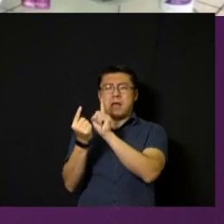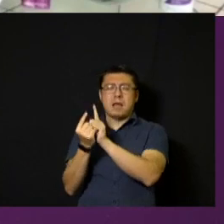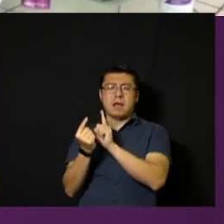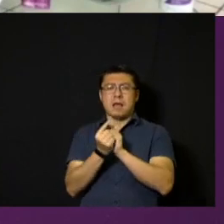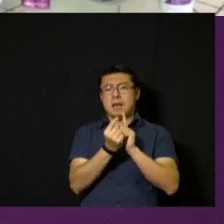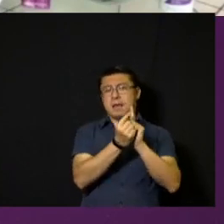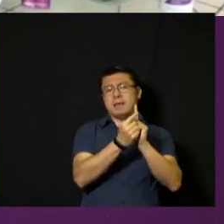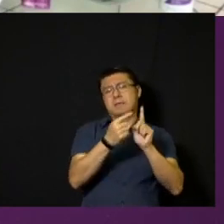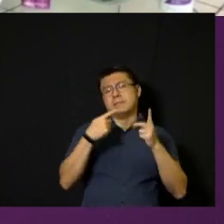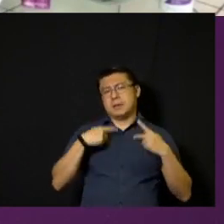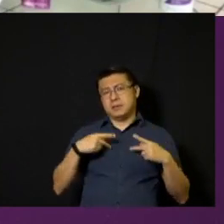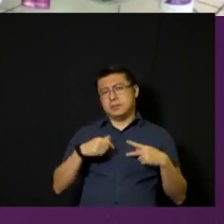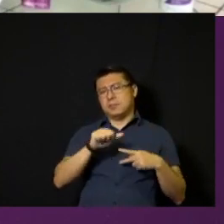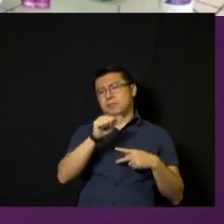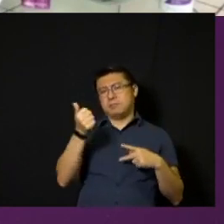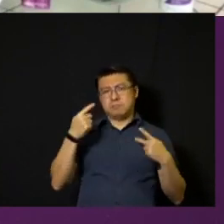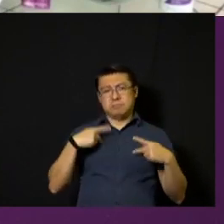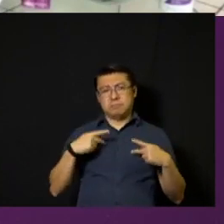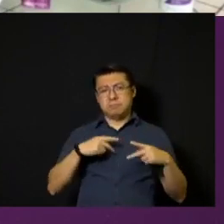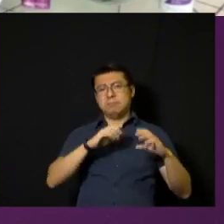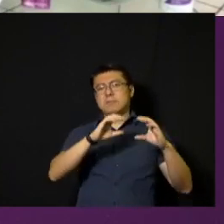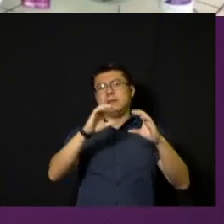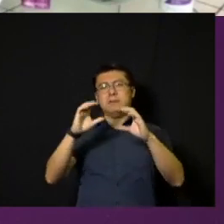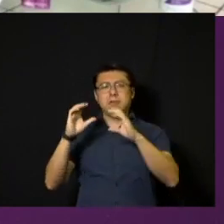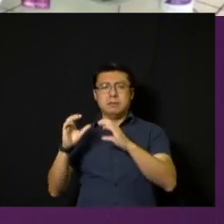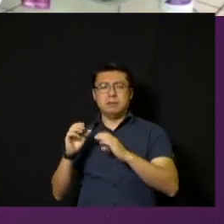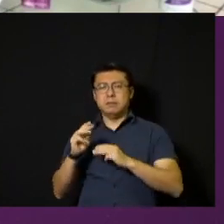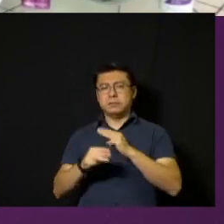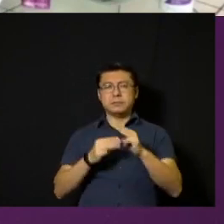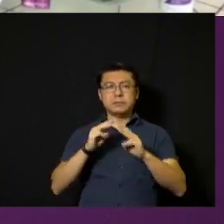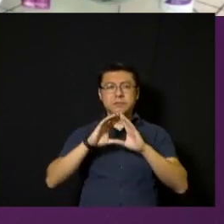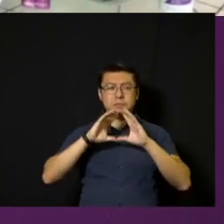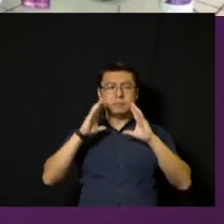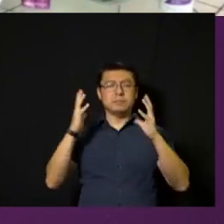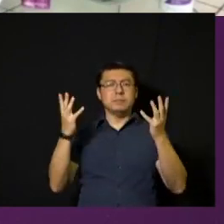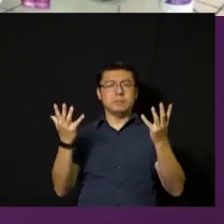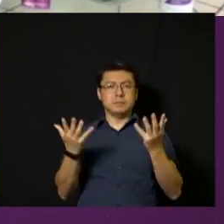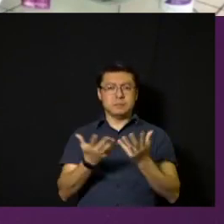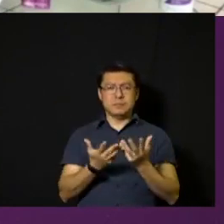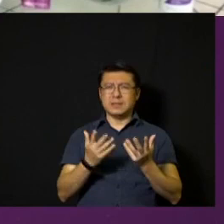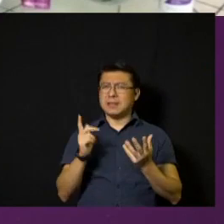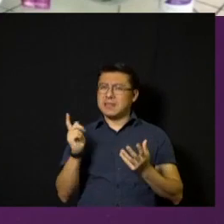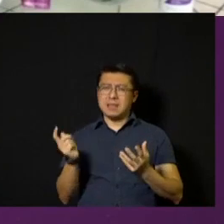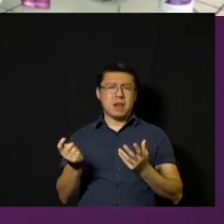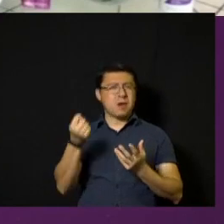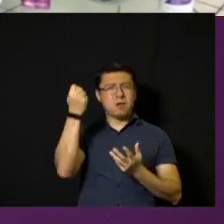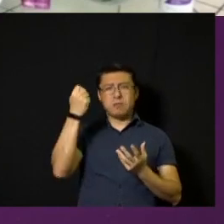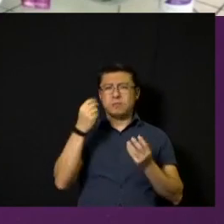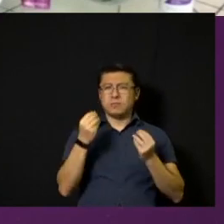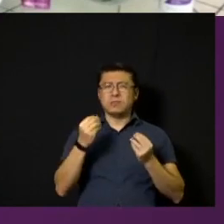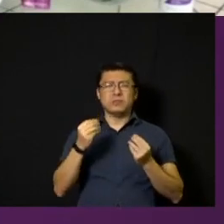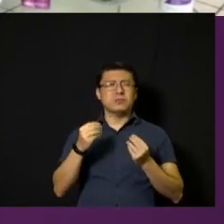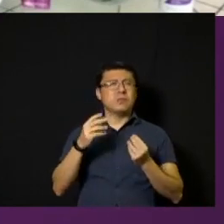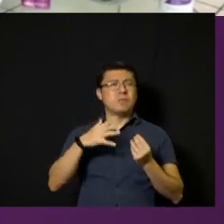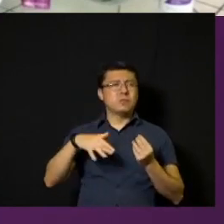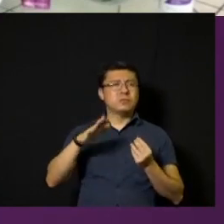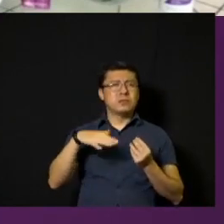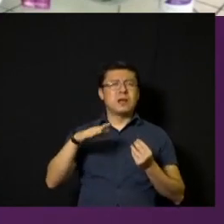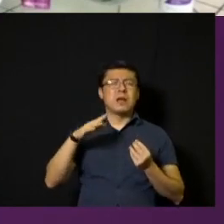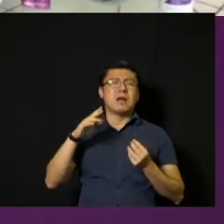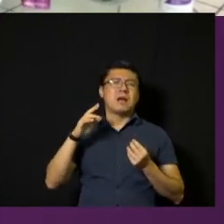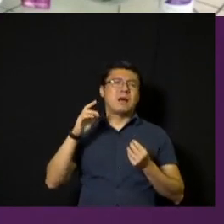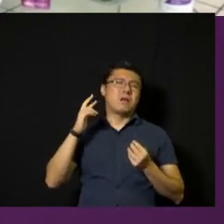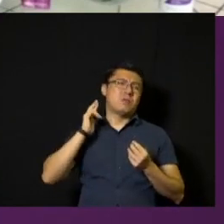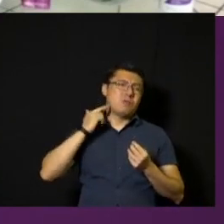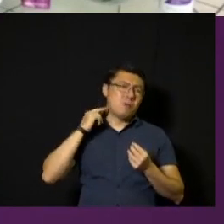people, people taking care of people. Today, the world is digitalizing everything, looking for